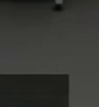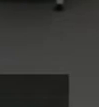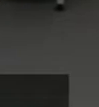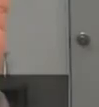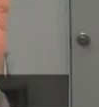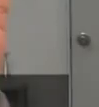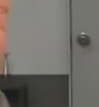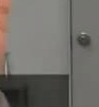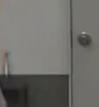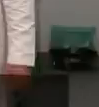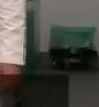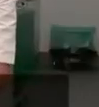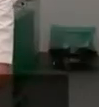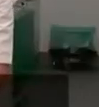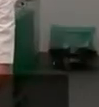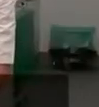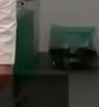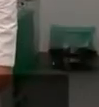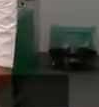Organization.